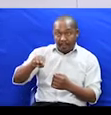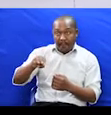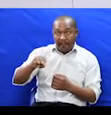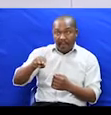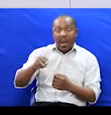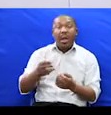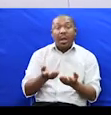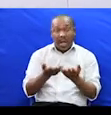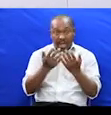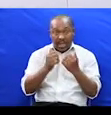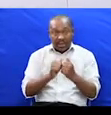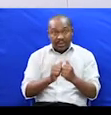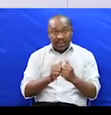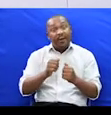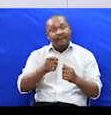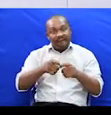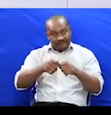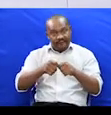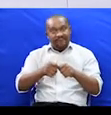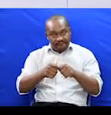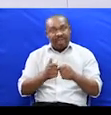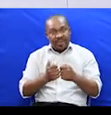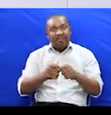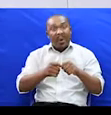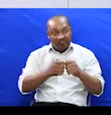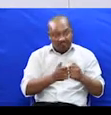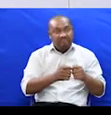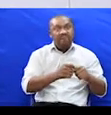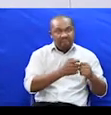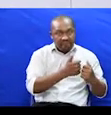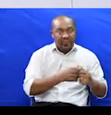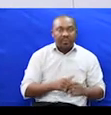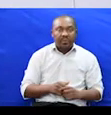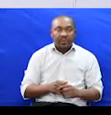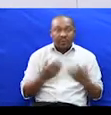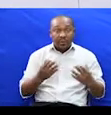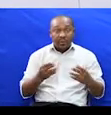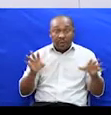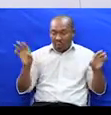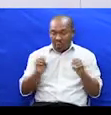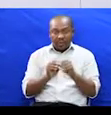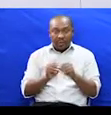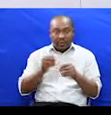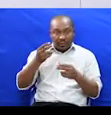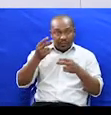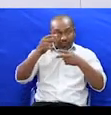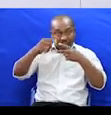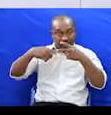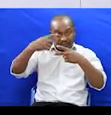divisible, and hence, what's the definition we can conclude from these two theories? We can say